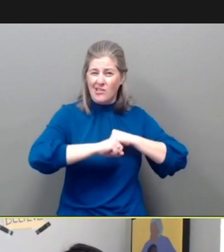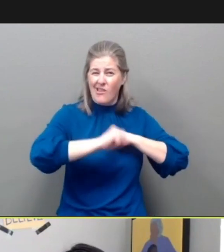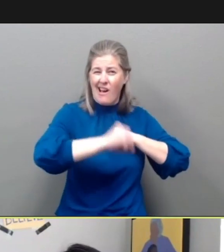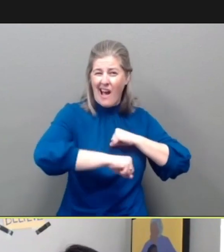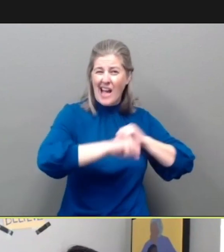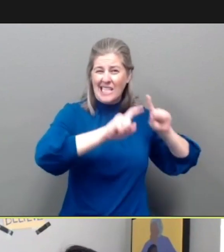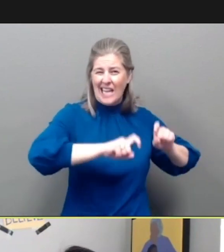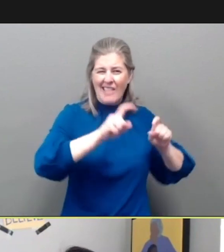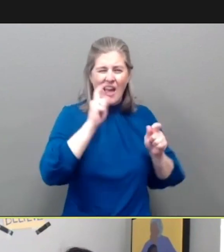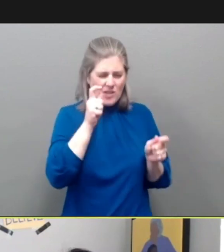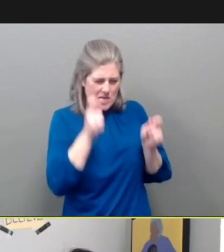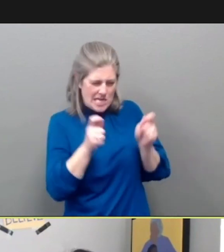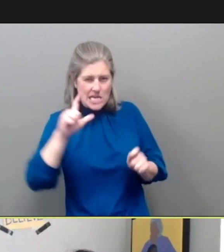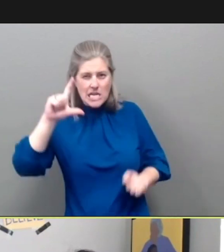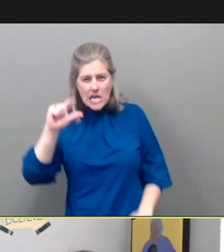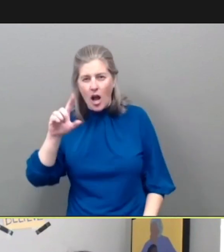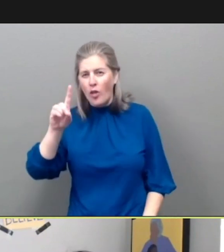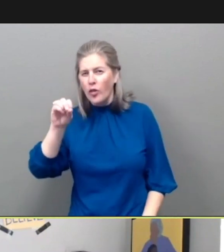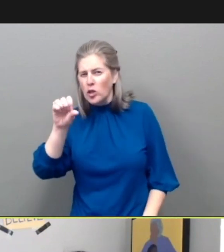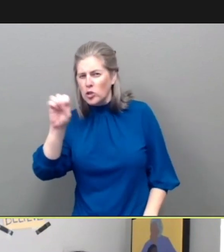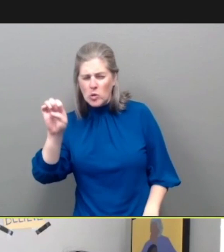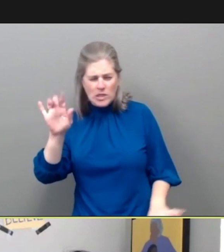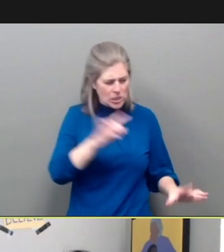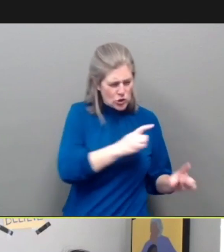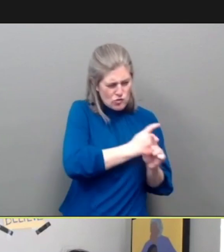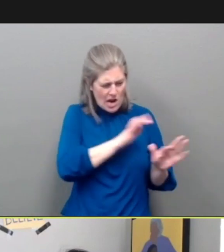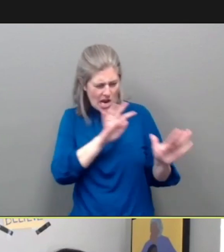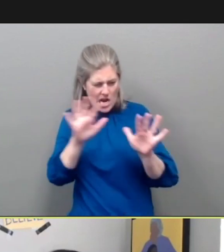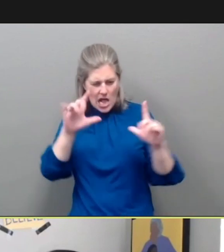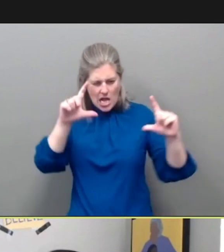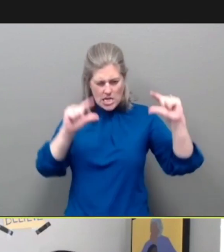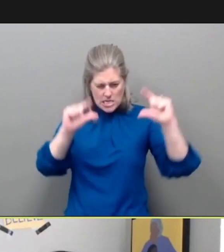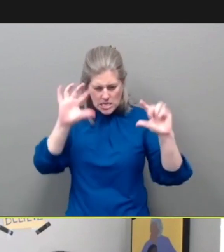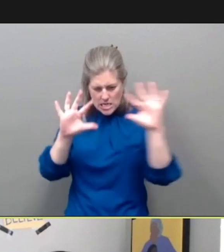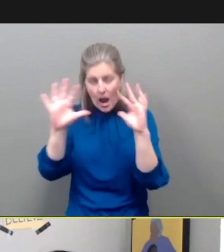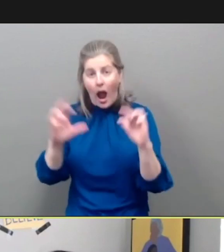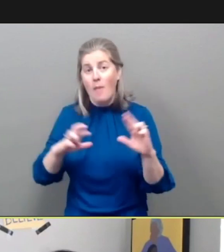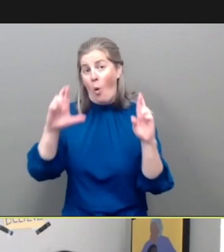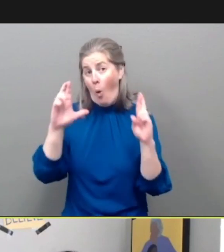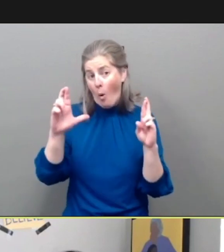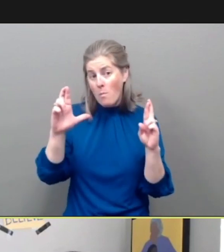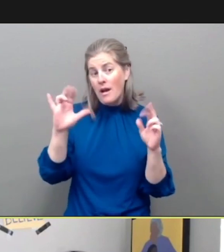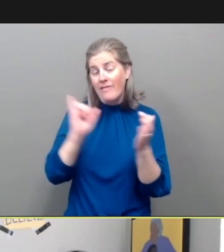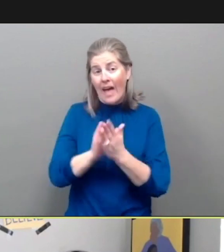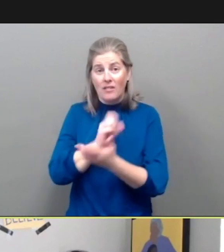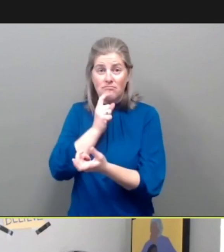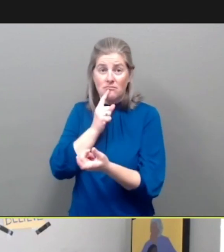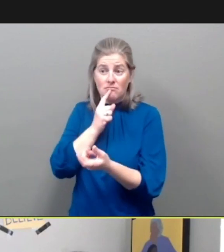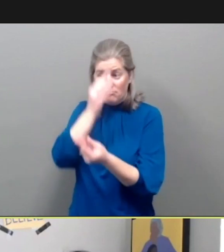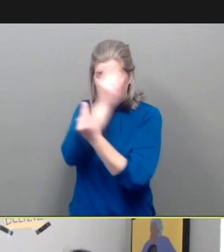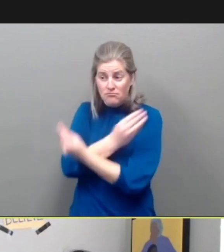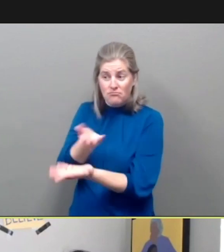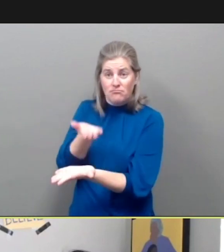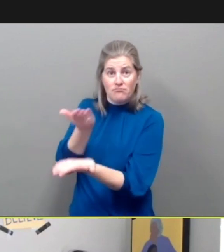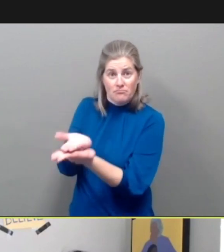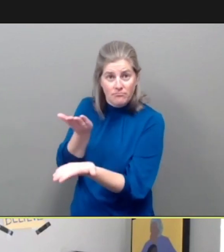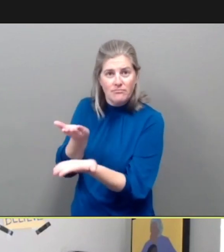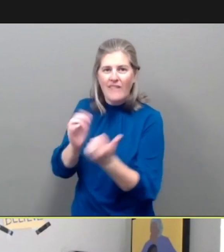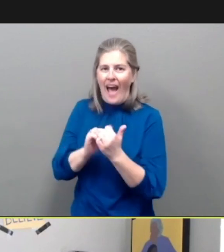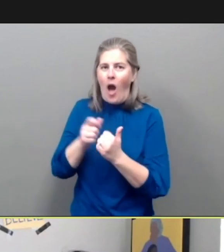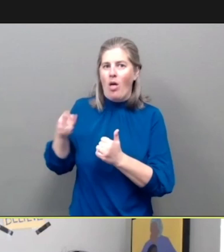the dose just right for the kids. And so I'm hoping that reassurance on how they did